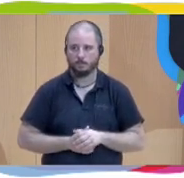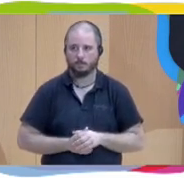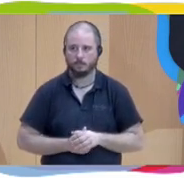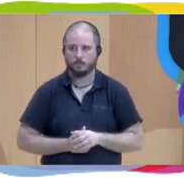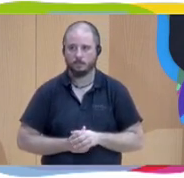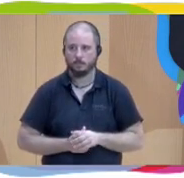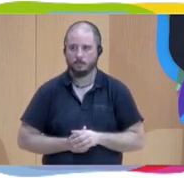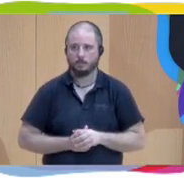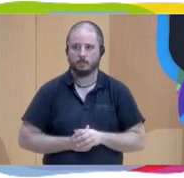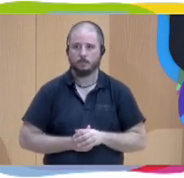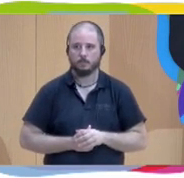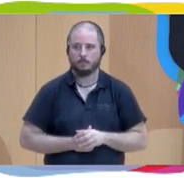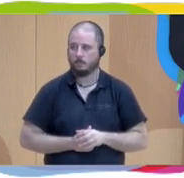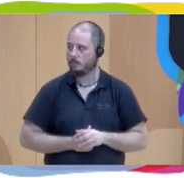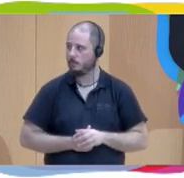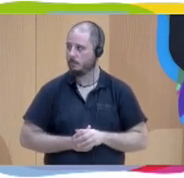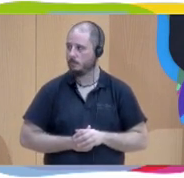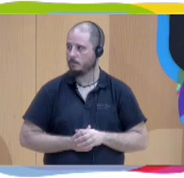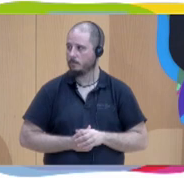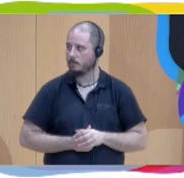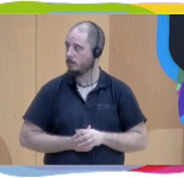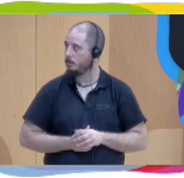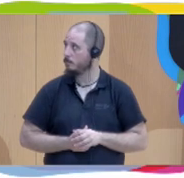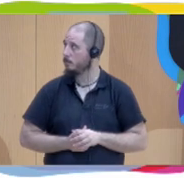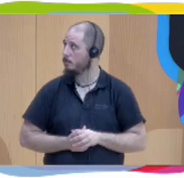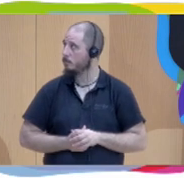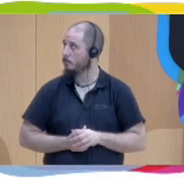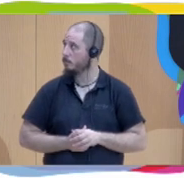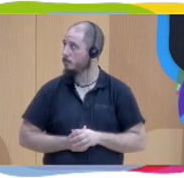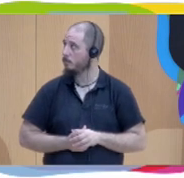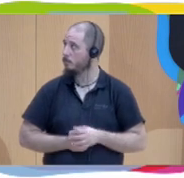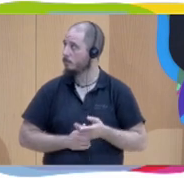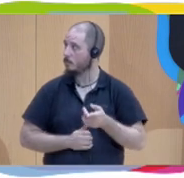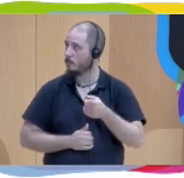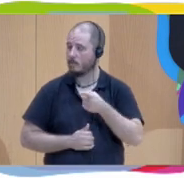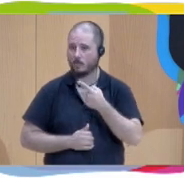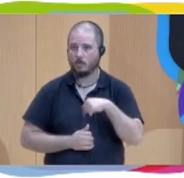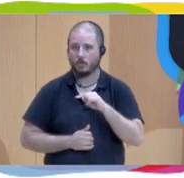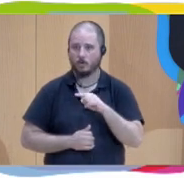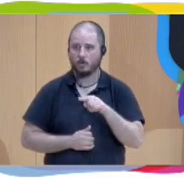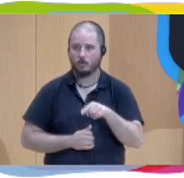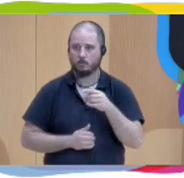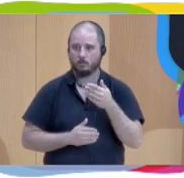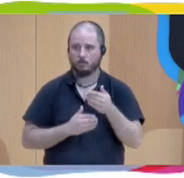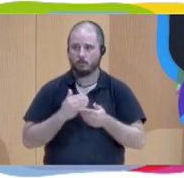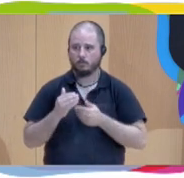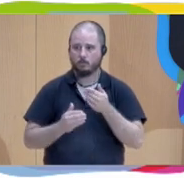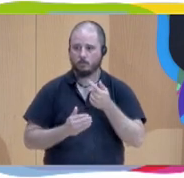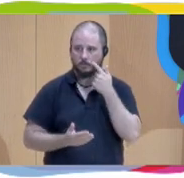Yeah. We used process-based evaluation